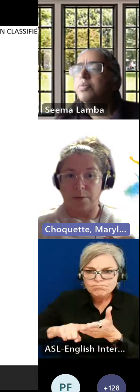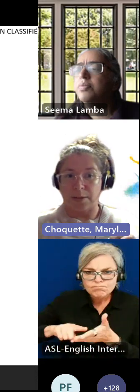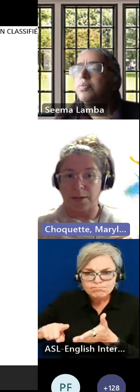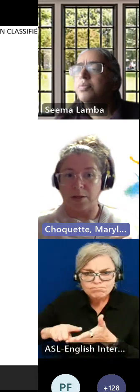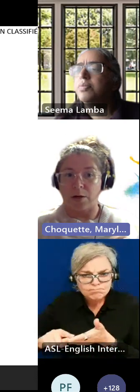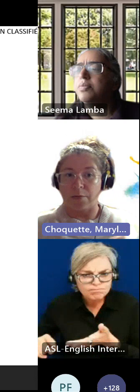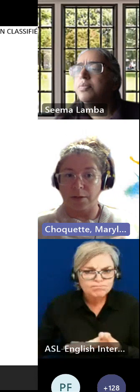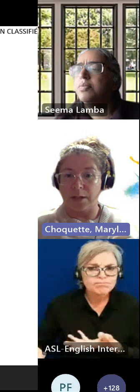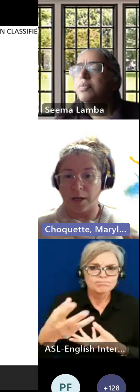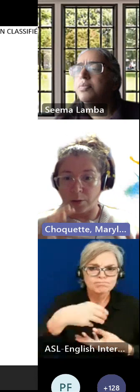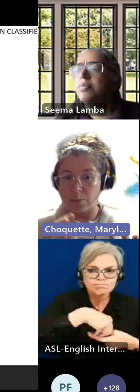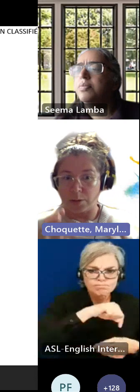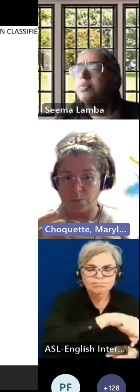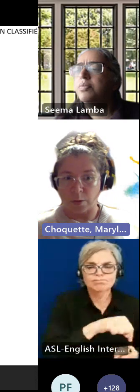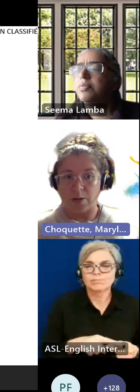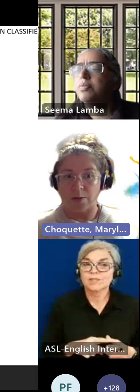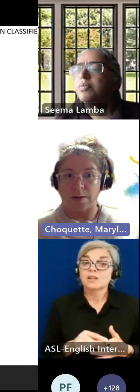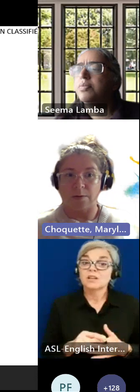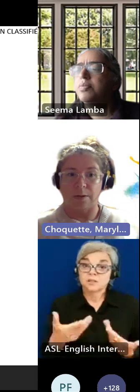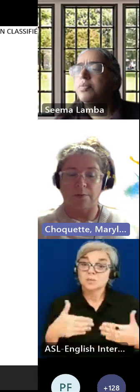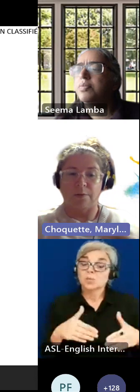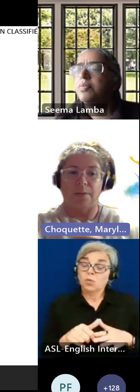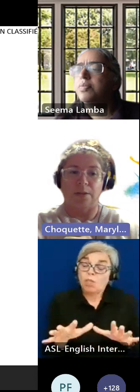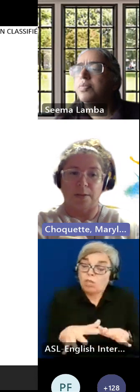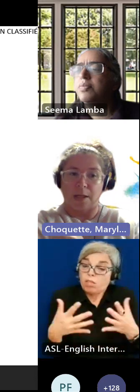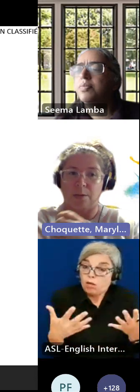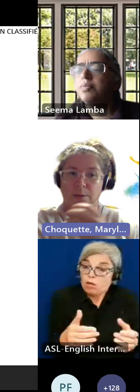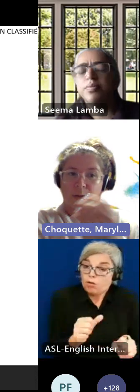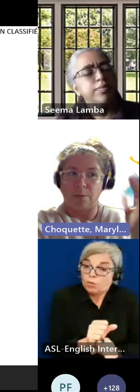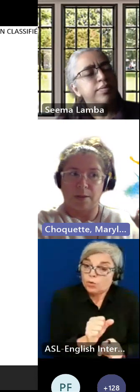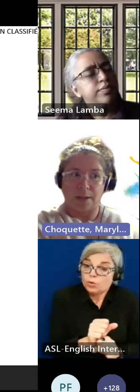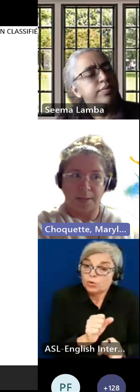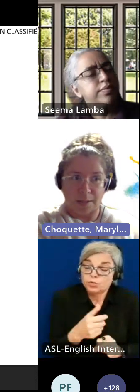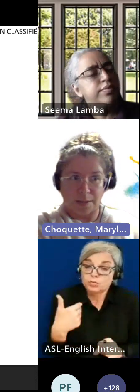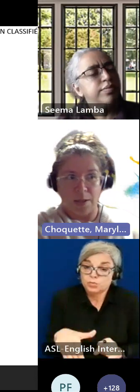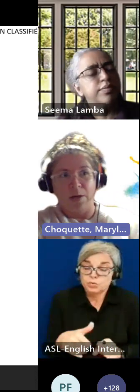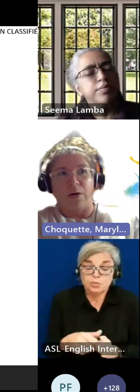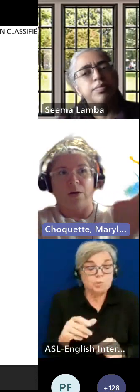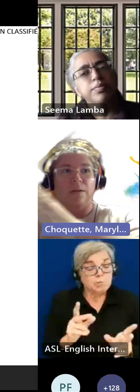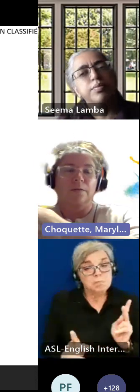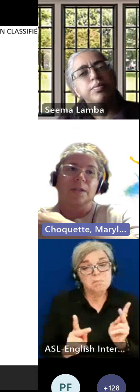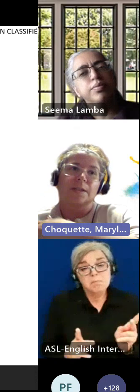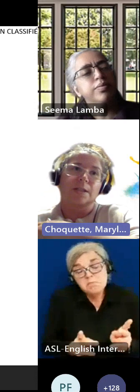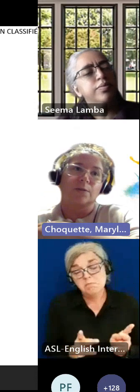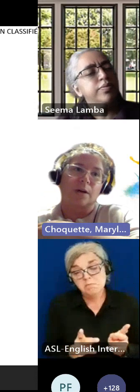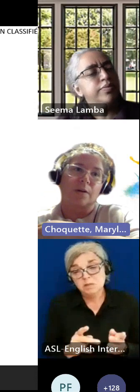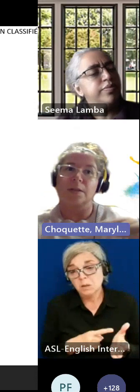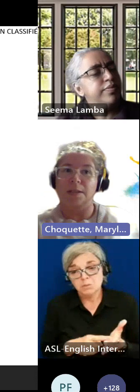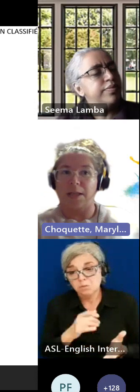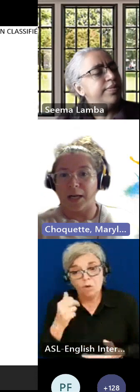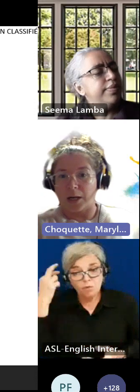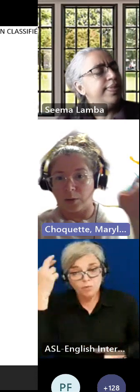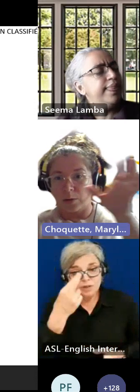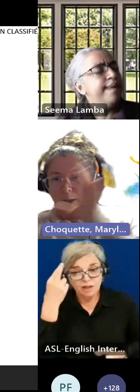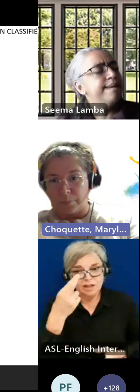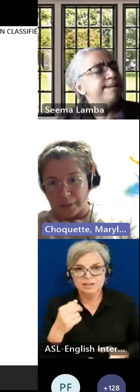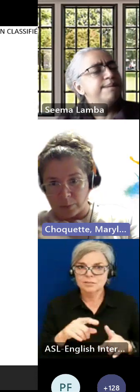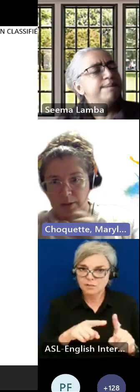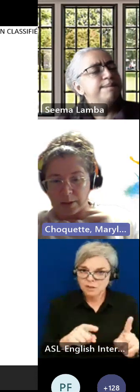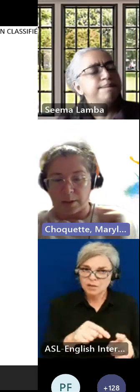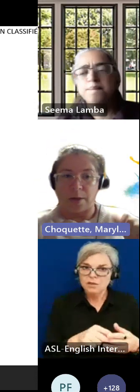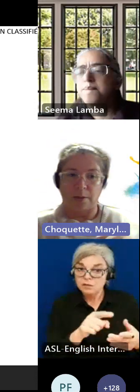Like people don't see it often, how much work goes into an environmental scan, but you should really assess all of these key drivers and